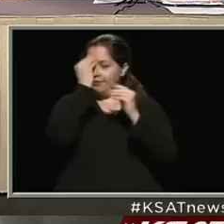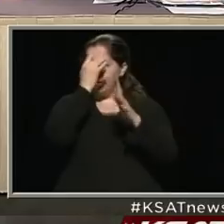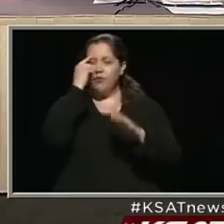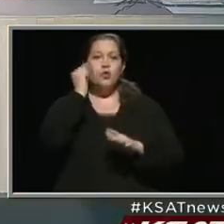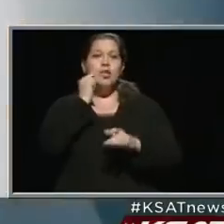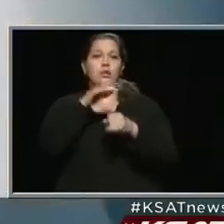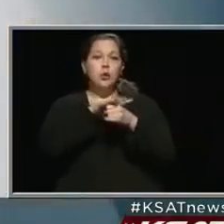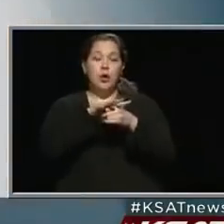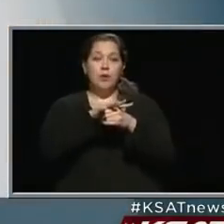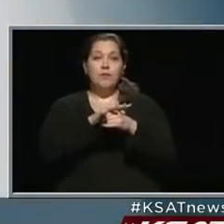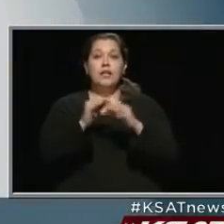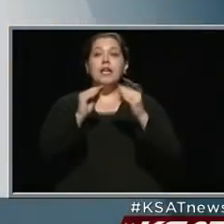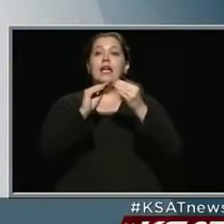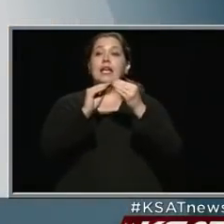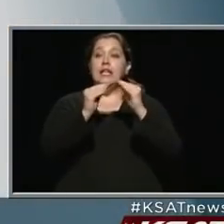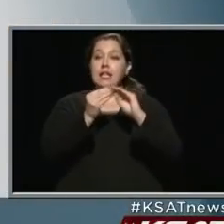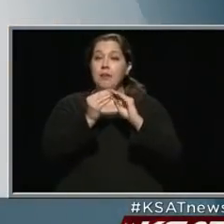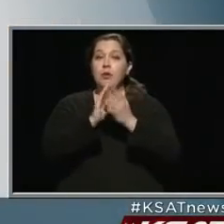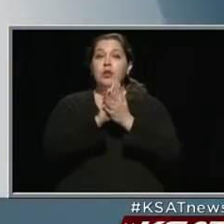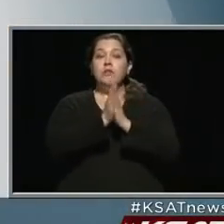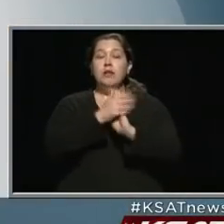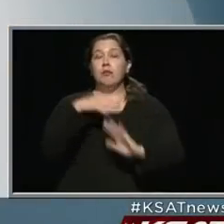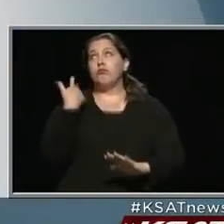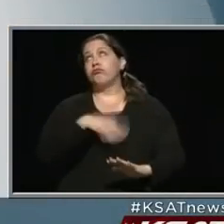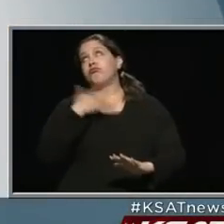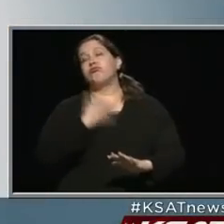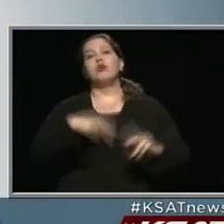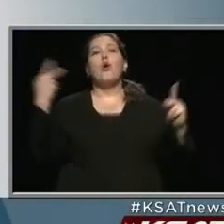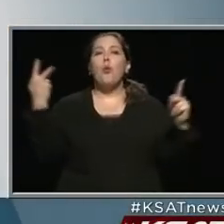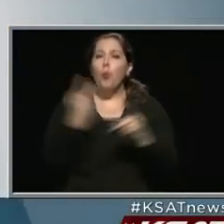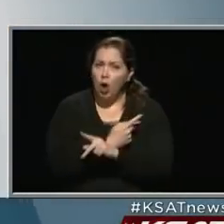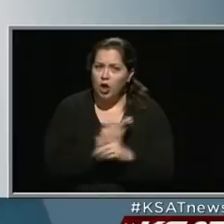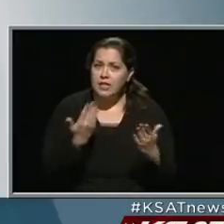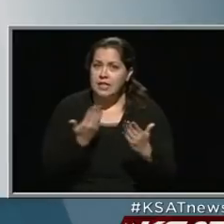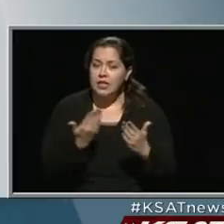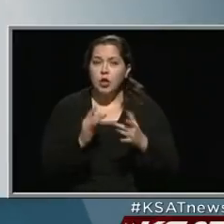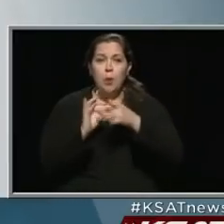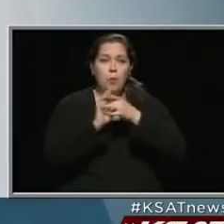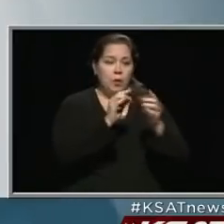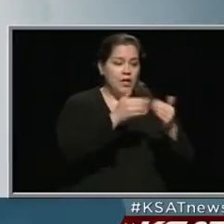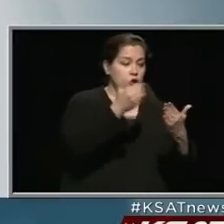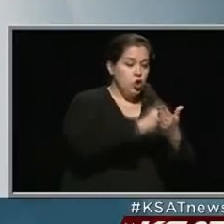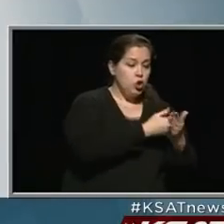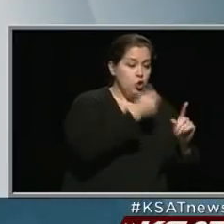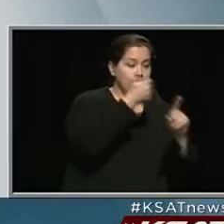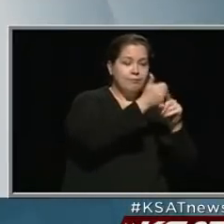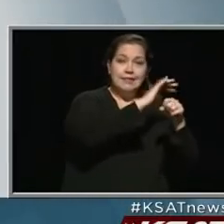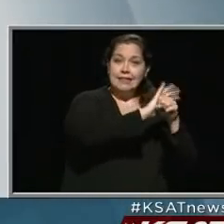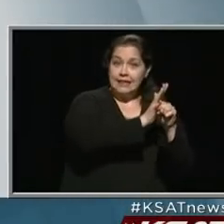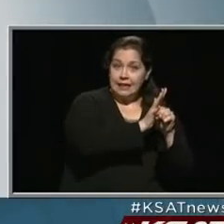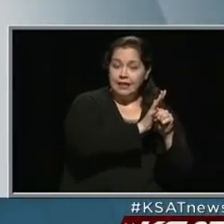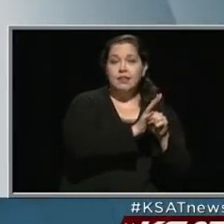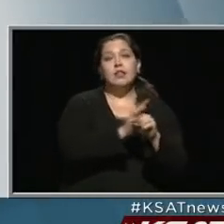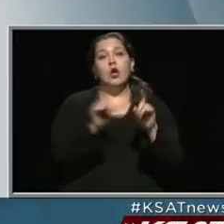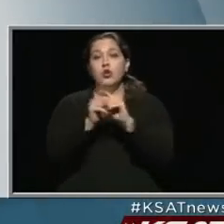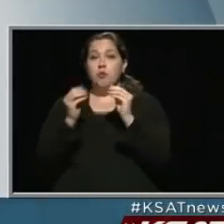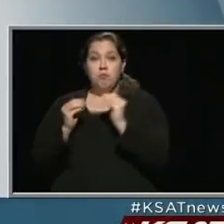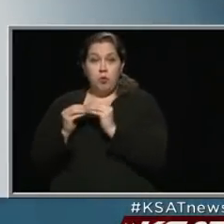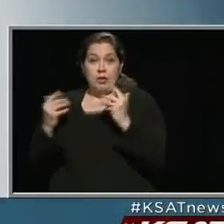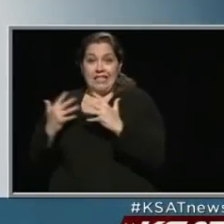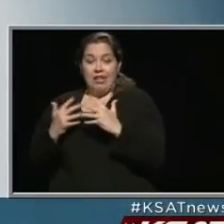community. The numbers are getting exponentially worse here in Bexar County, both in terms of new cases of COVID-19 and, more